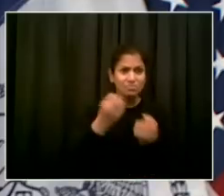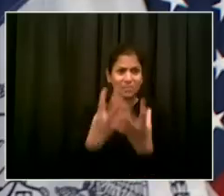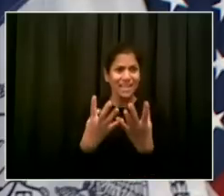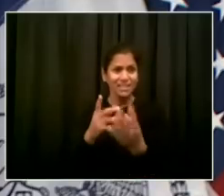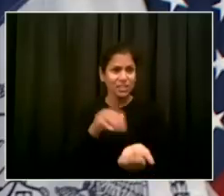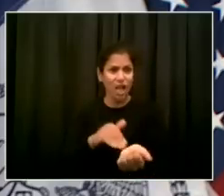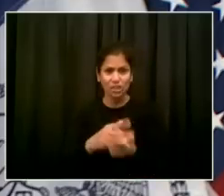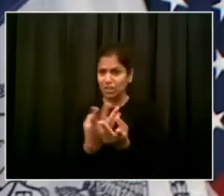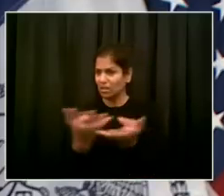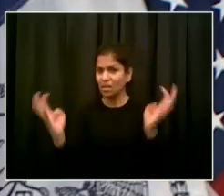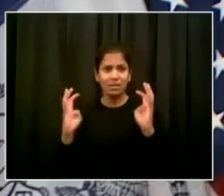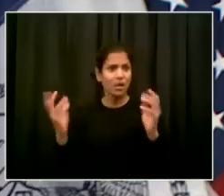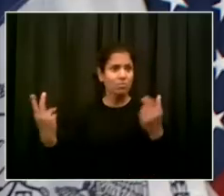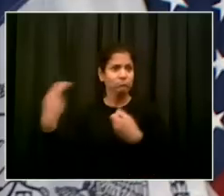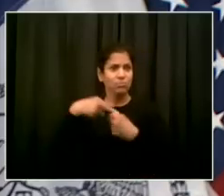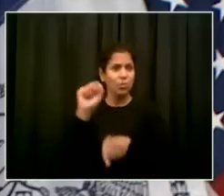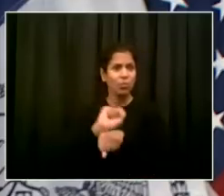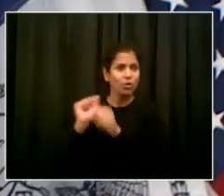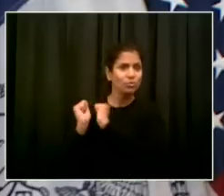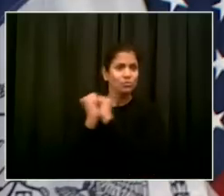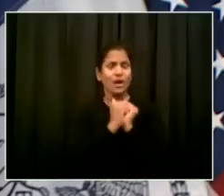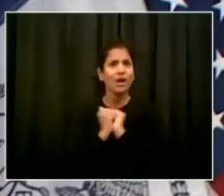grassroots. Dr. Choksi, you want to add?